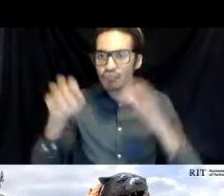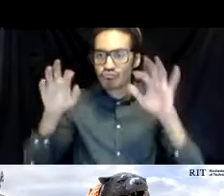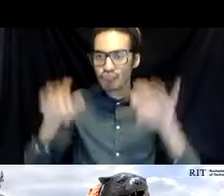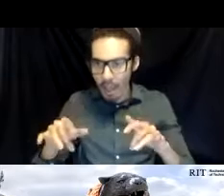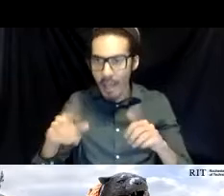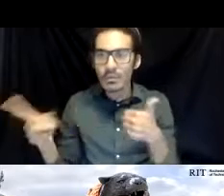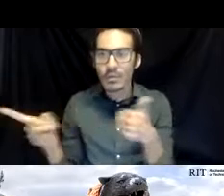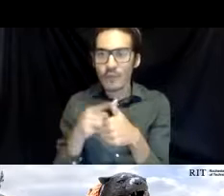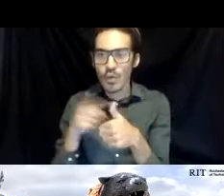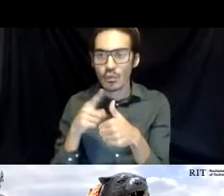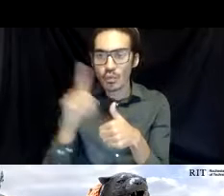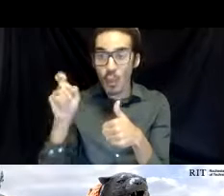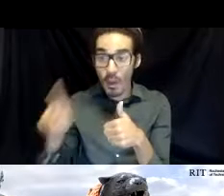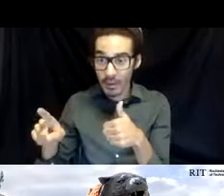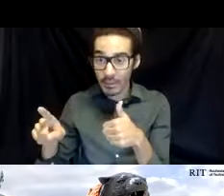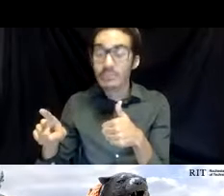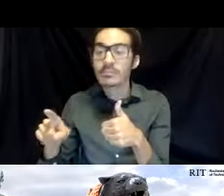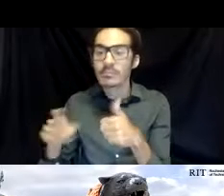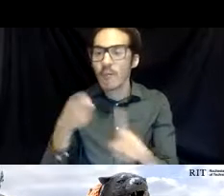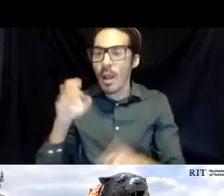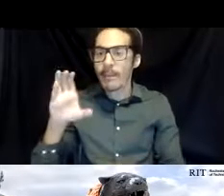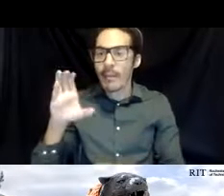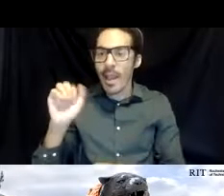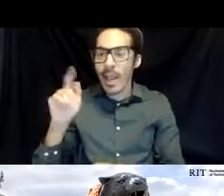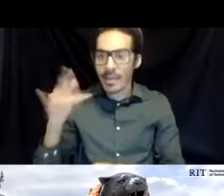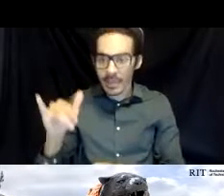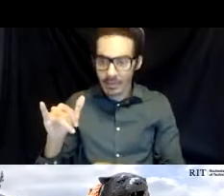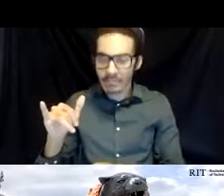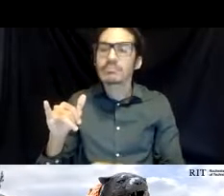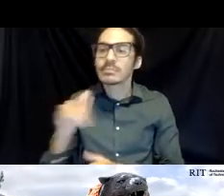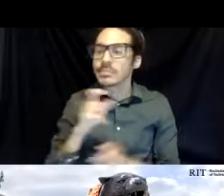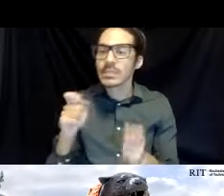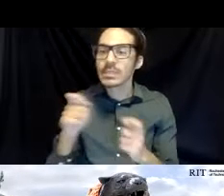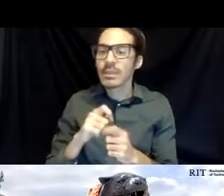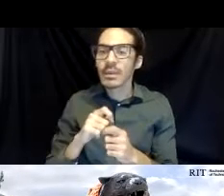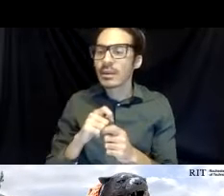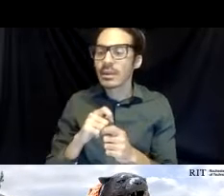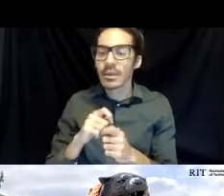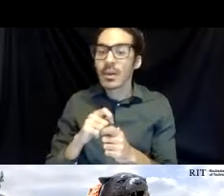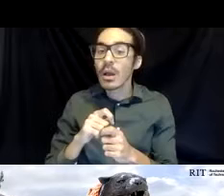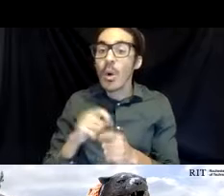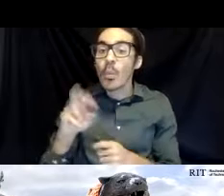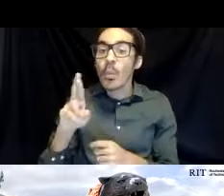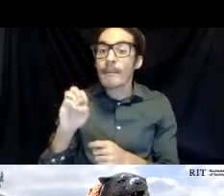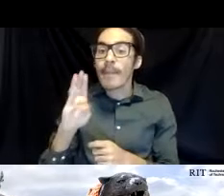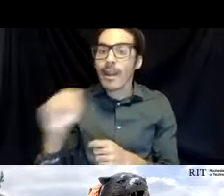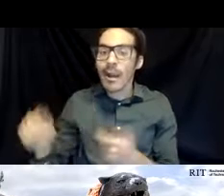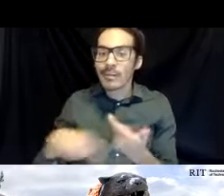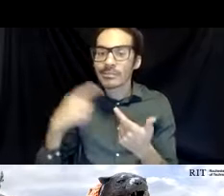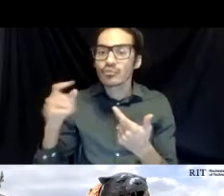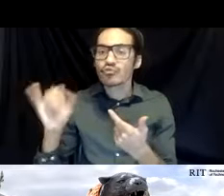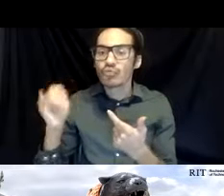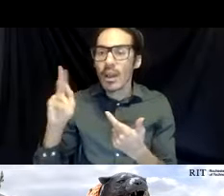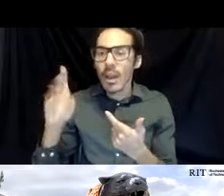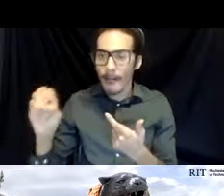first one is from Kathy, and Kathy asks specifically of Rebecca and Jacob, how has the